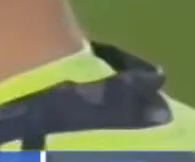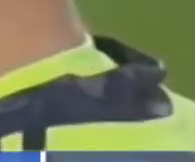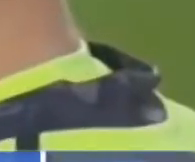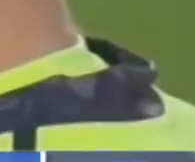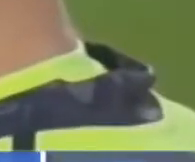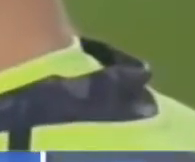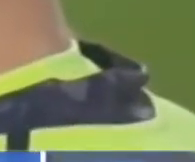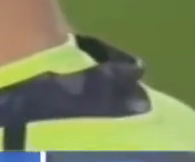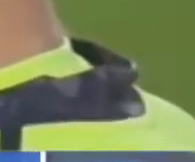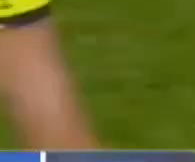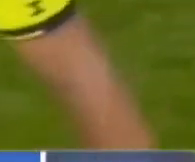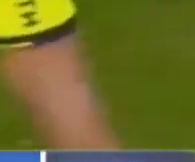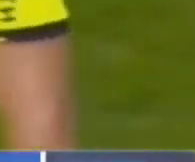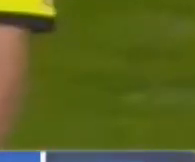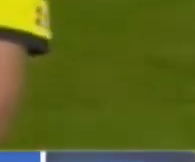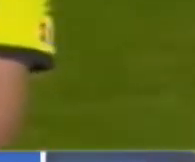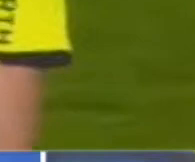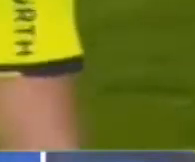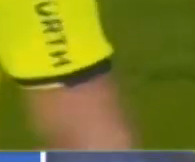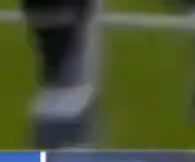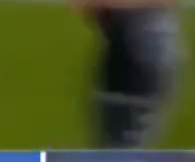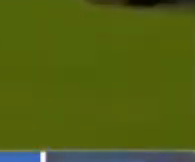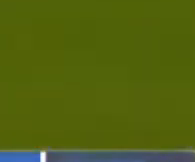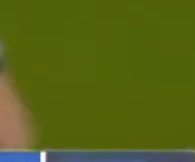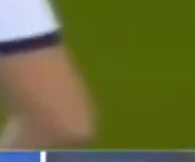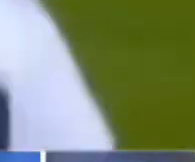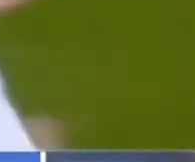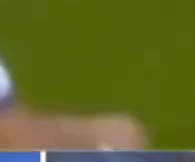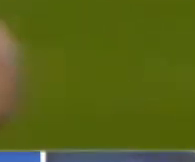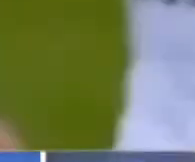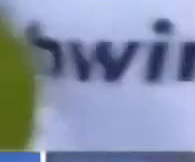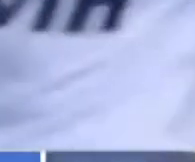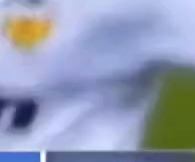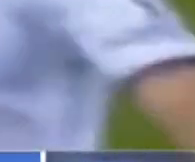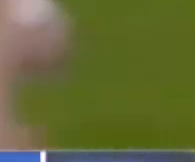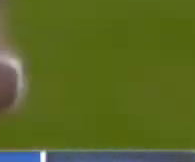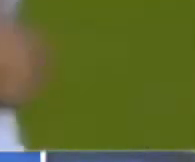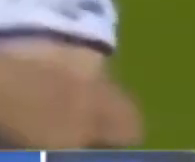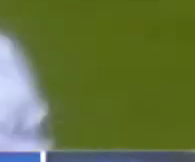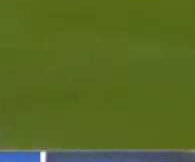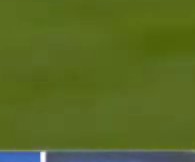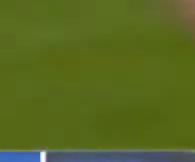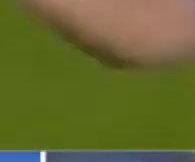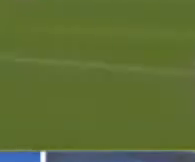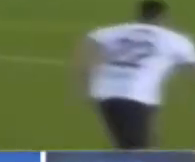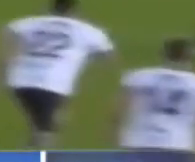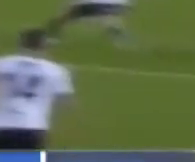bizarre manner, have the lead. An own goal from Rafa Varane, who...